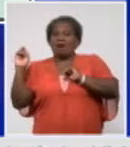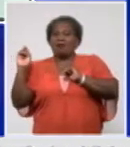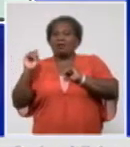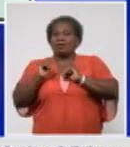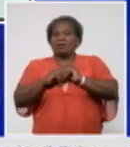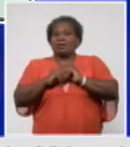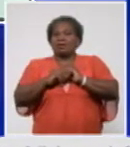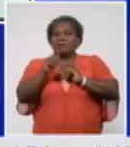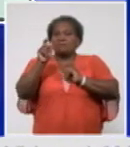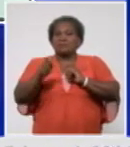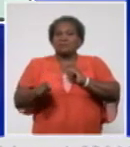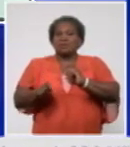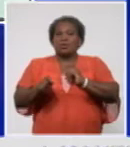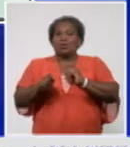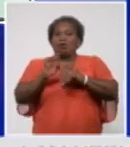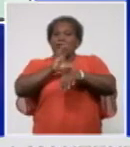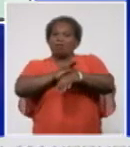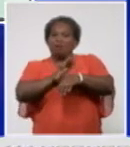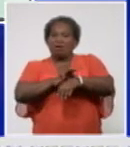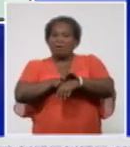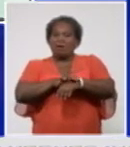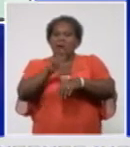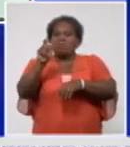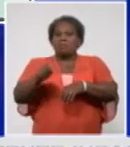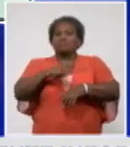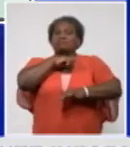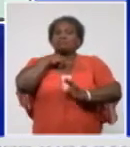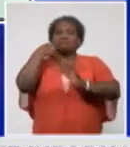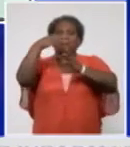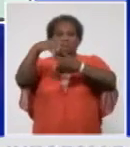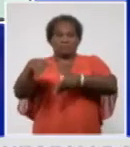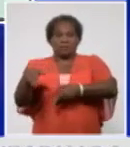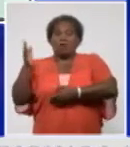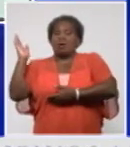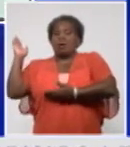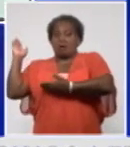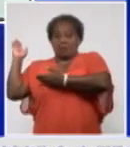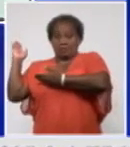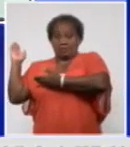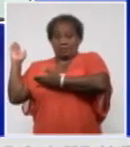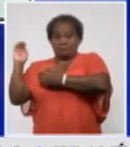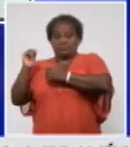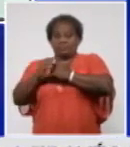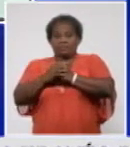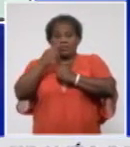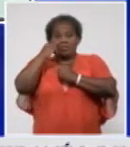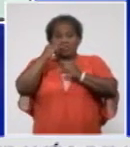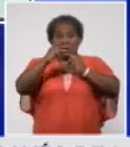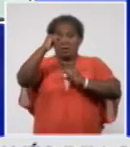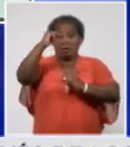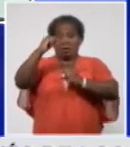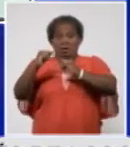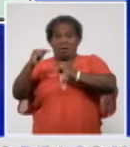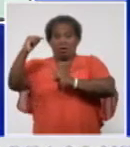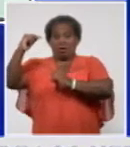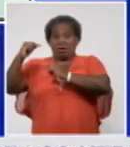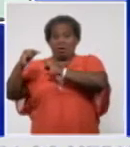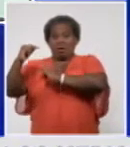of disease and mortality rates per month. As you can see, in September we have